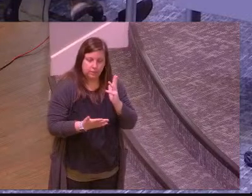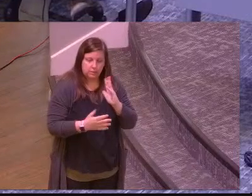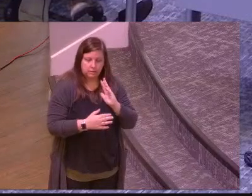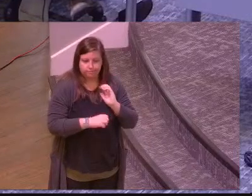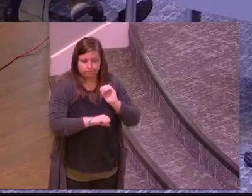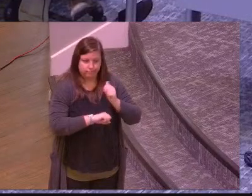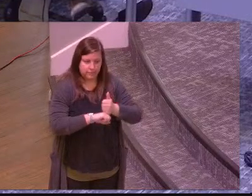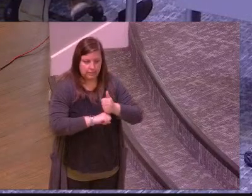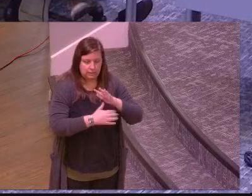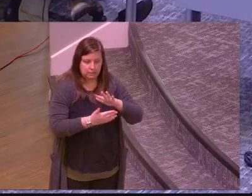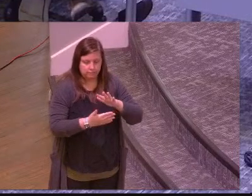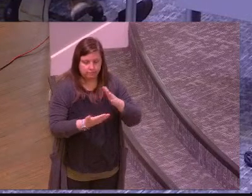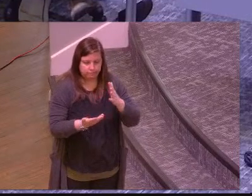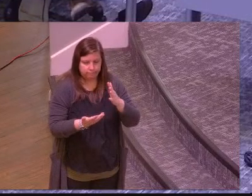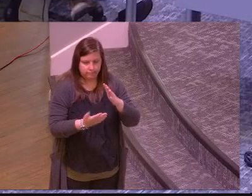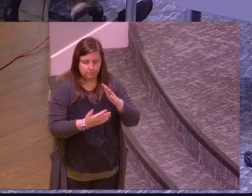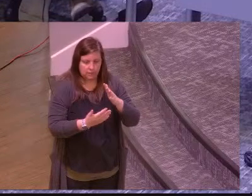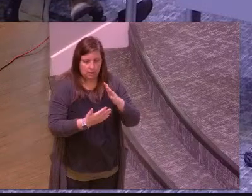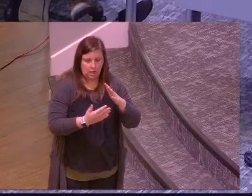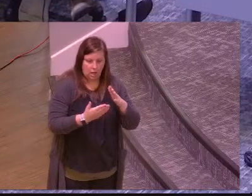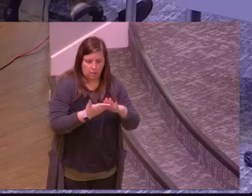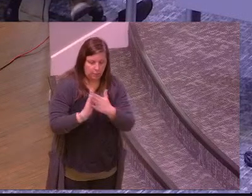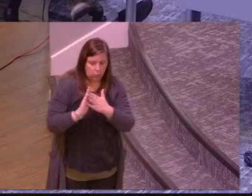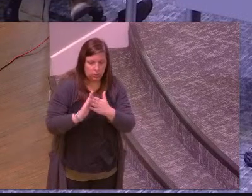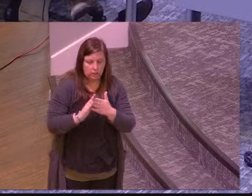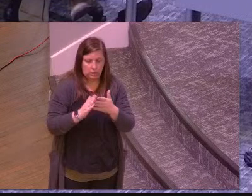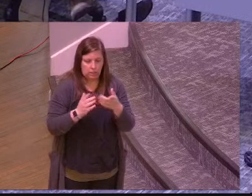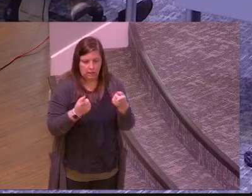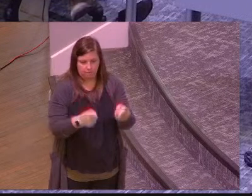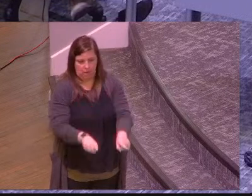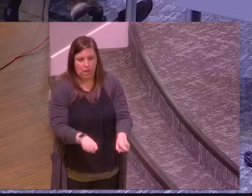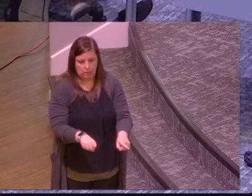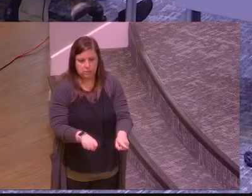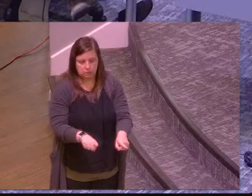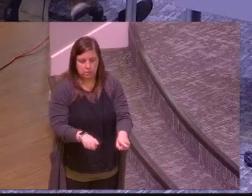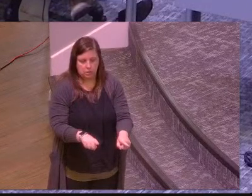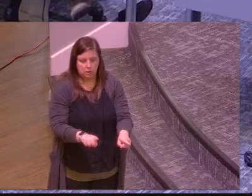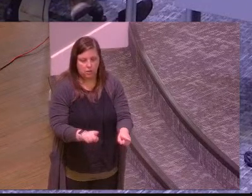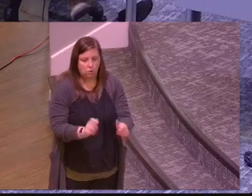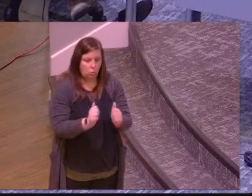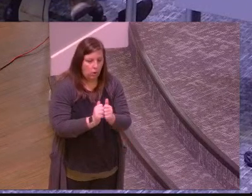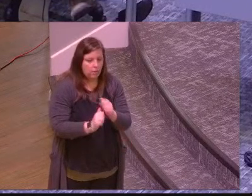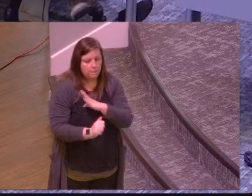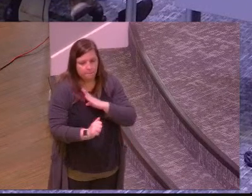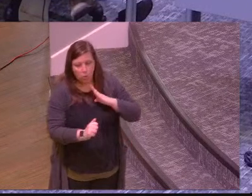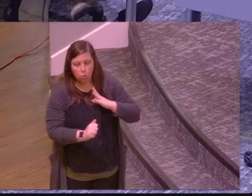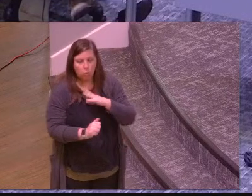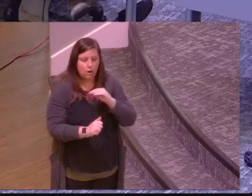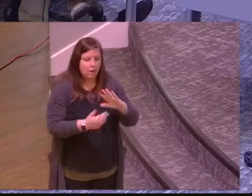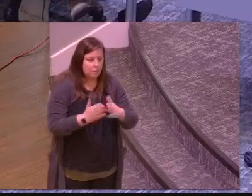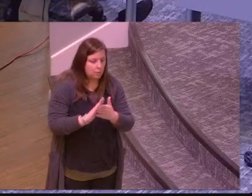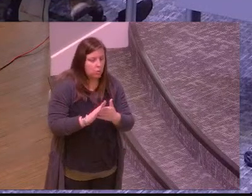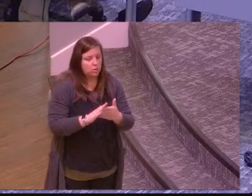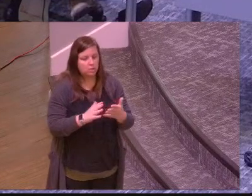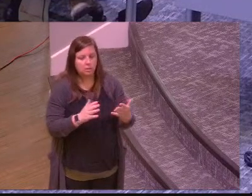event or meeting where it's the board and the community to receive some feedback and to interact. And